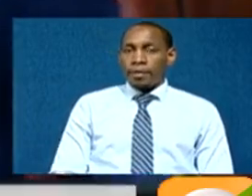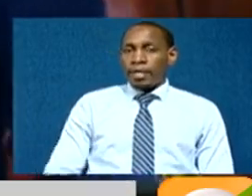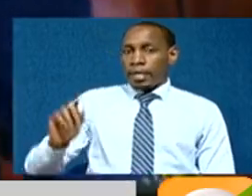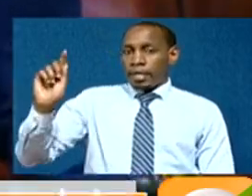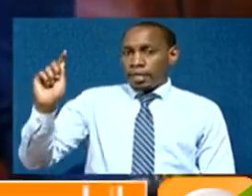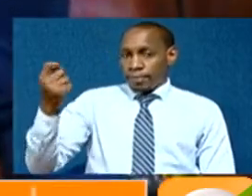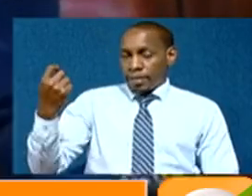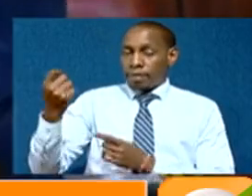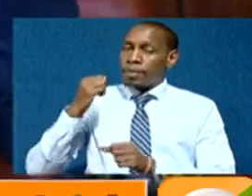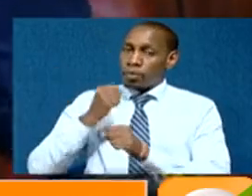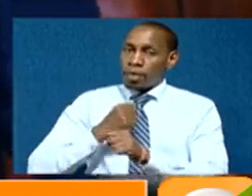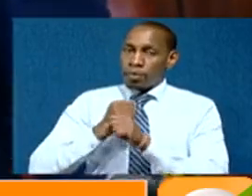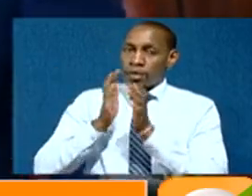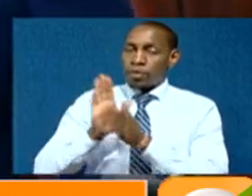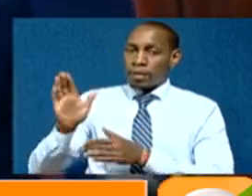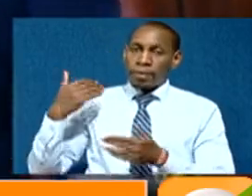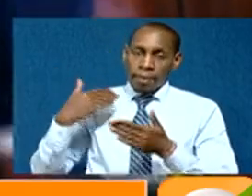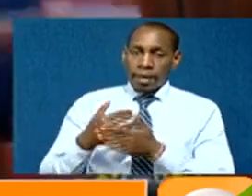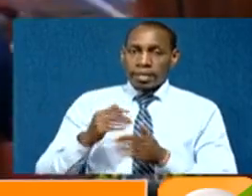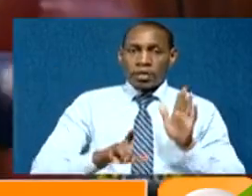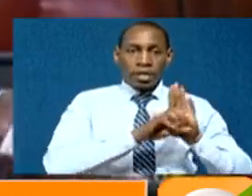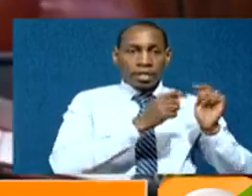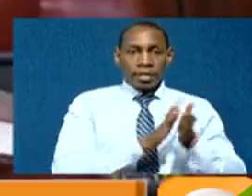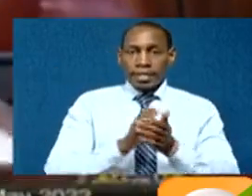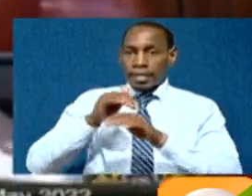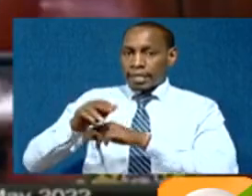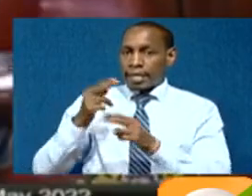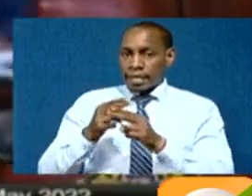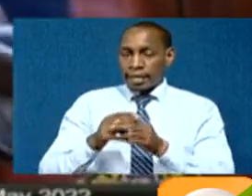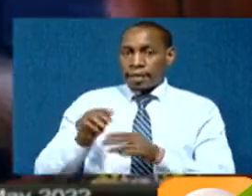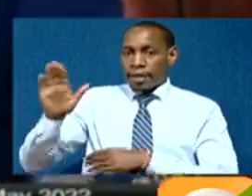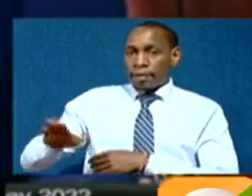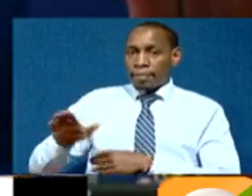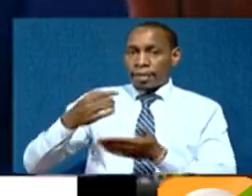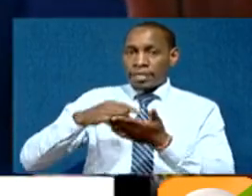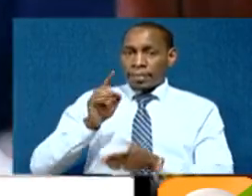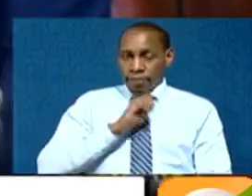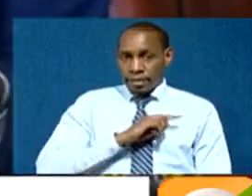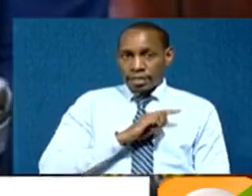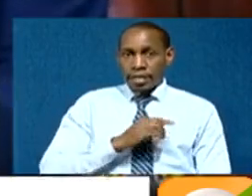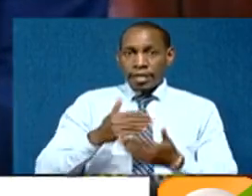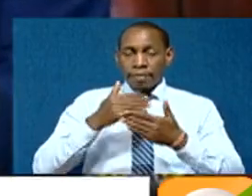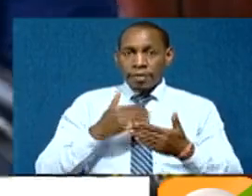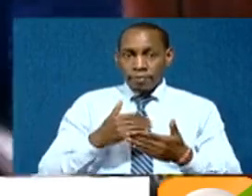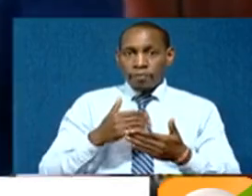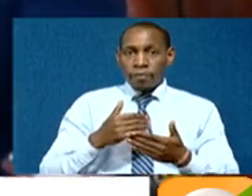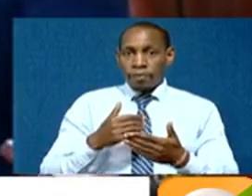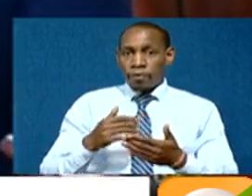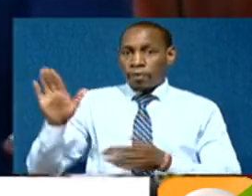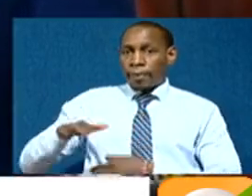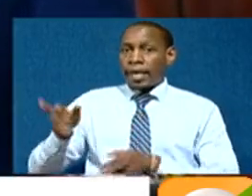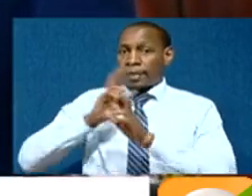have worked with you. This is illegal. Send a name. This house will approve it before we go on